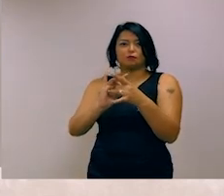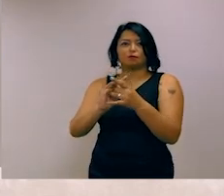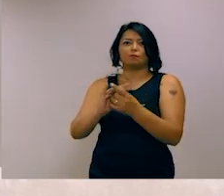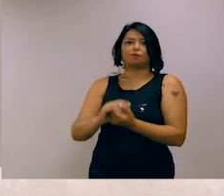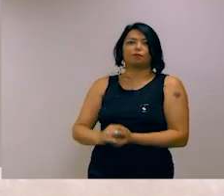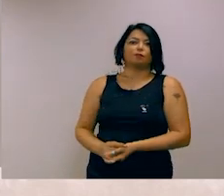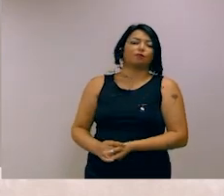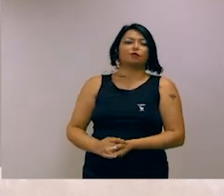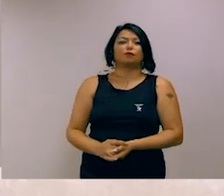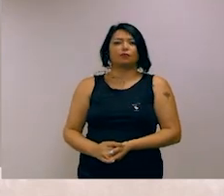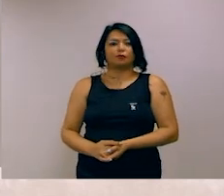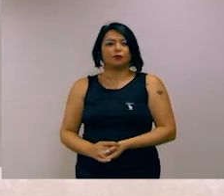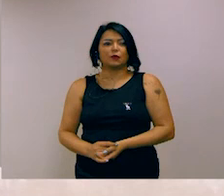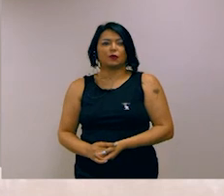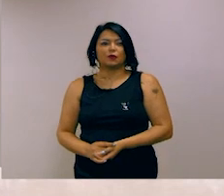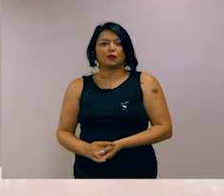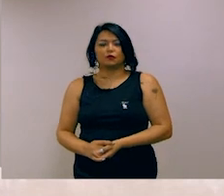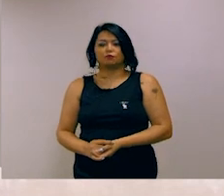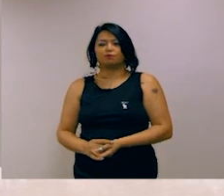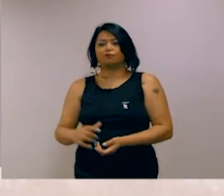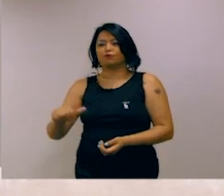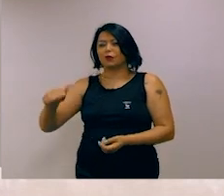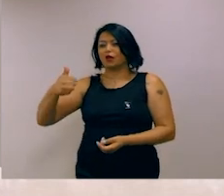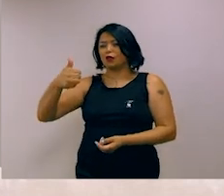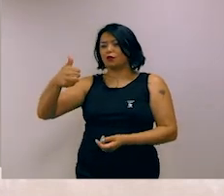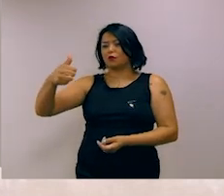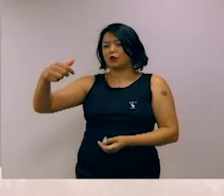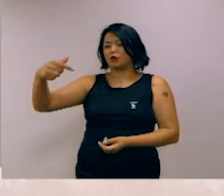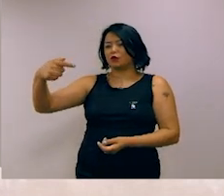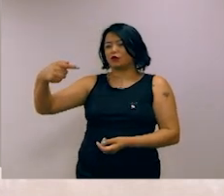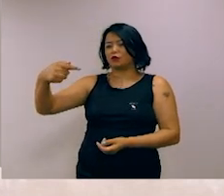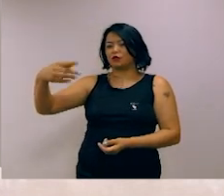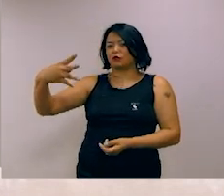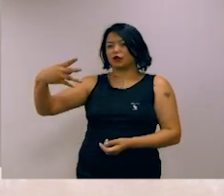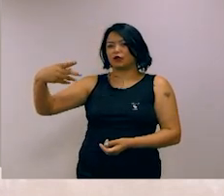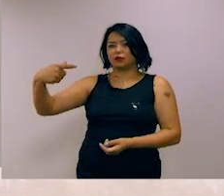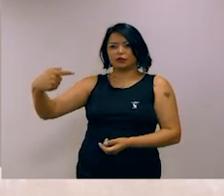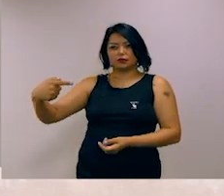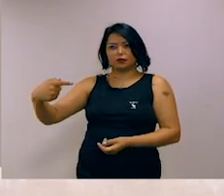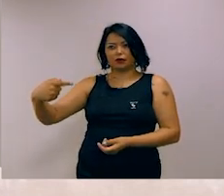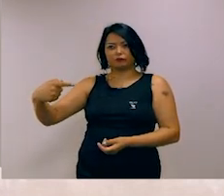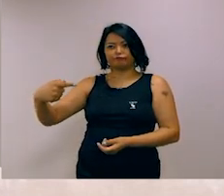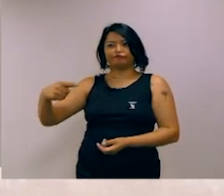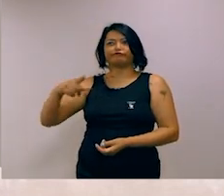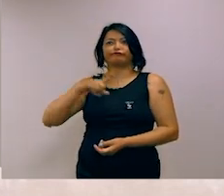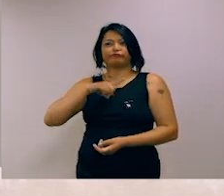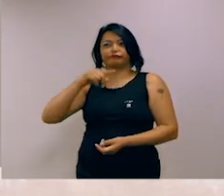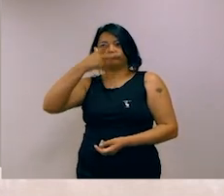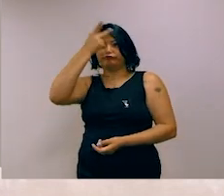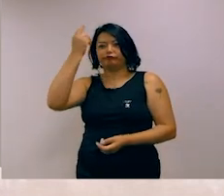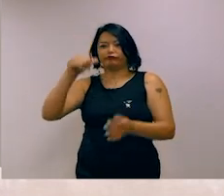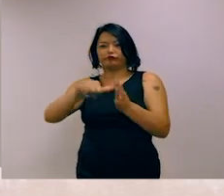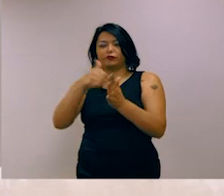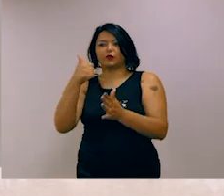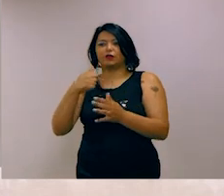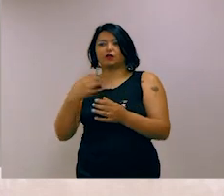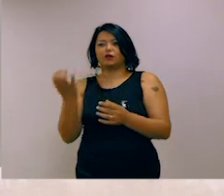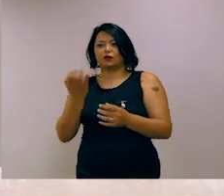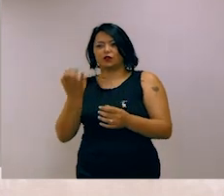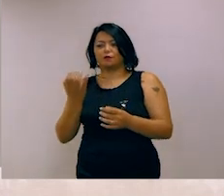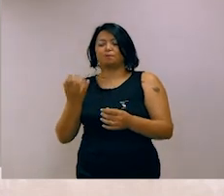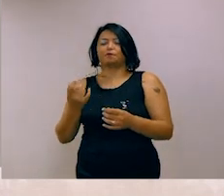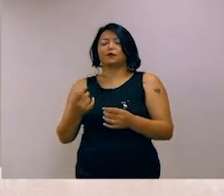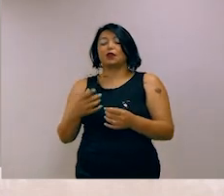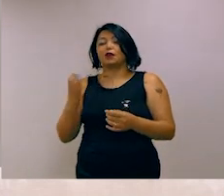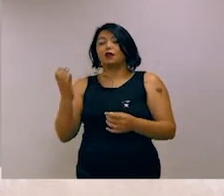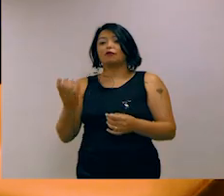in 1747, where he treated ill sailors who had severe